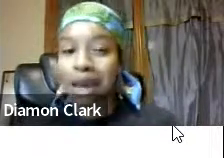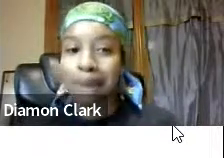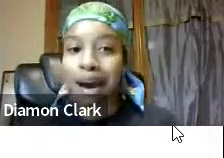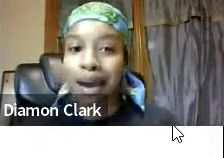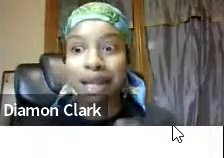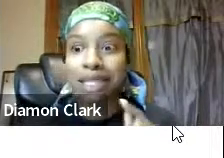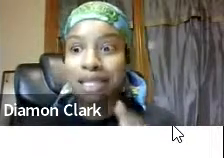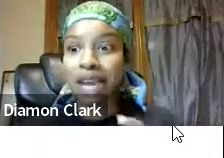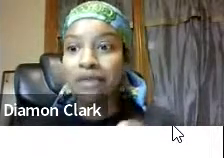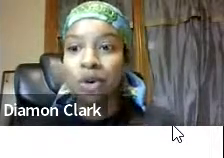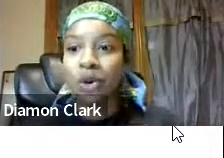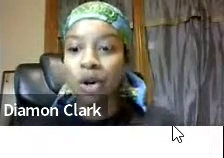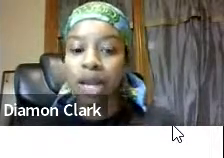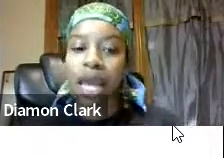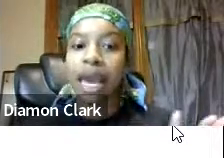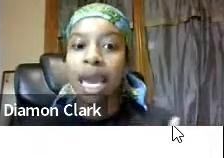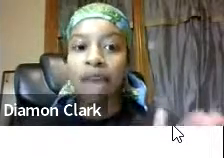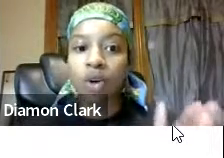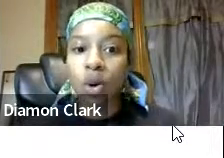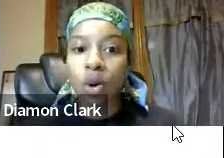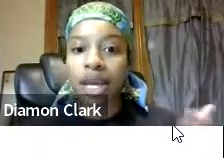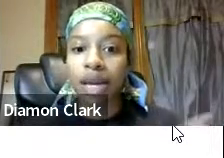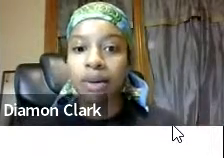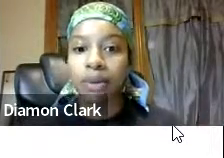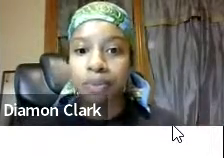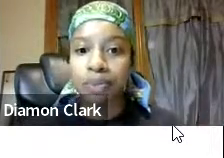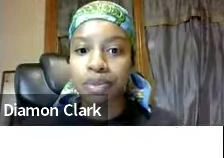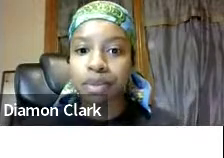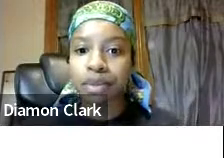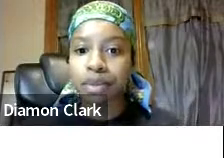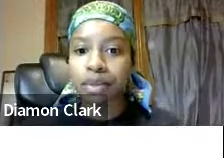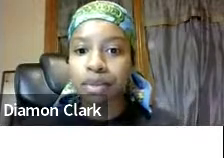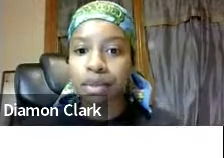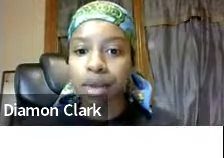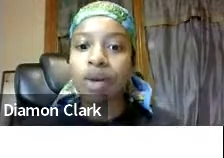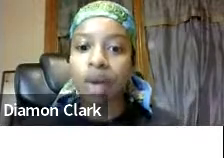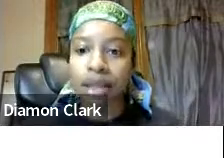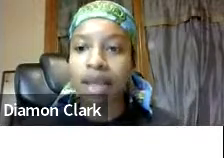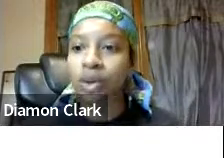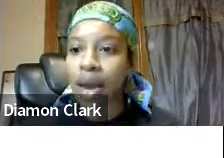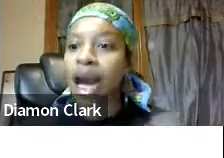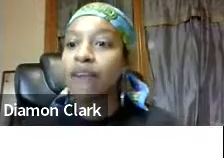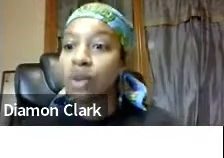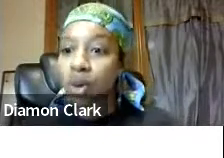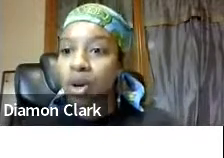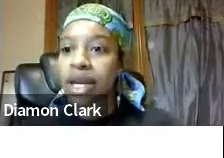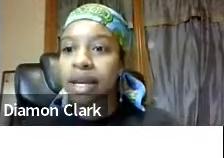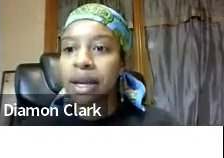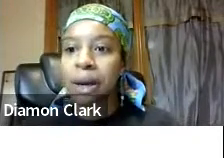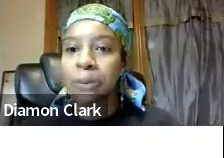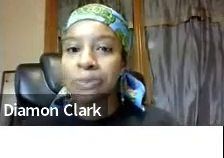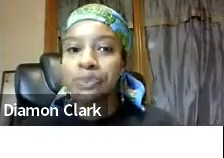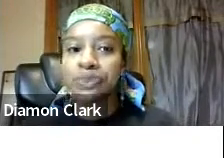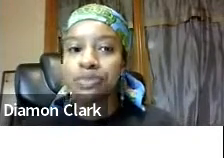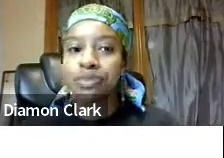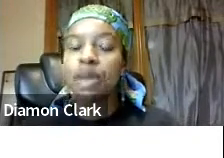up a tripod, and just hit record. And I recorded. Okay, thank you. I